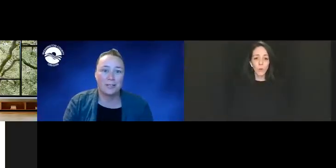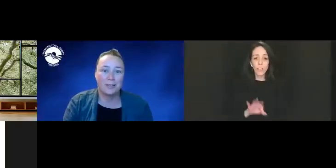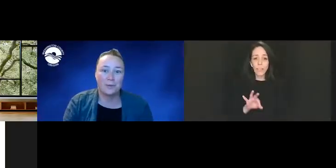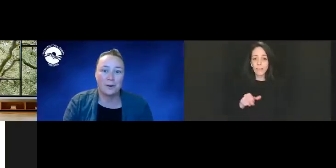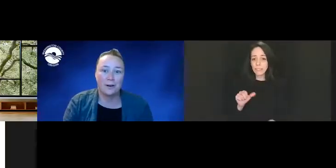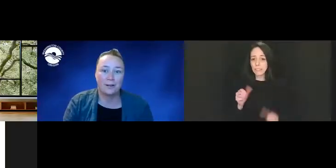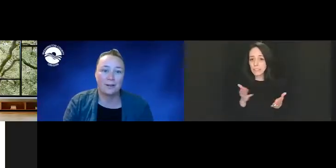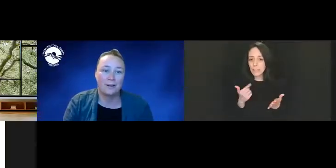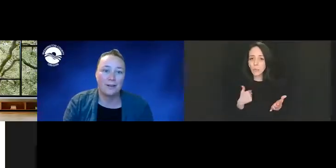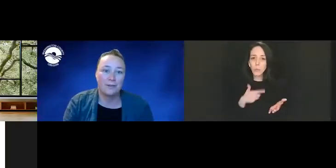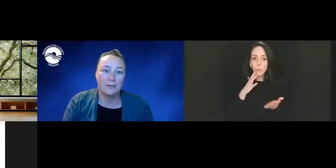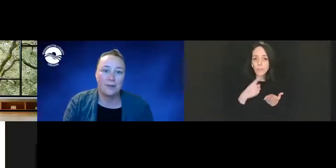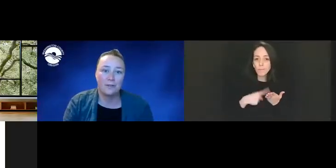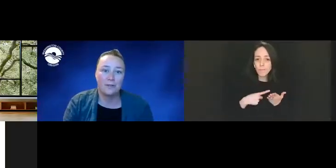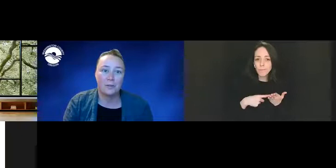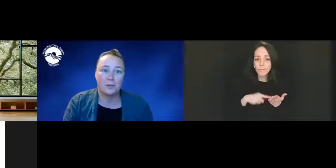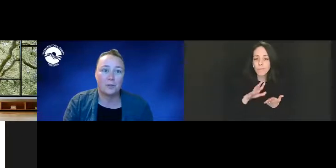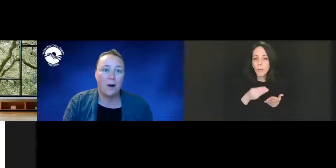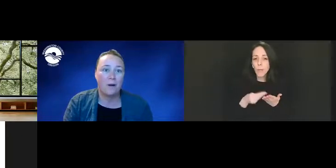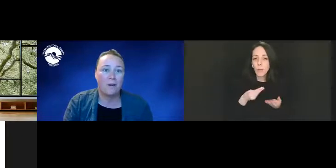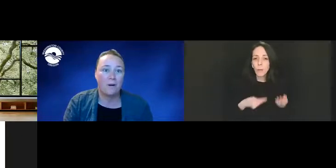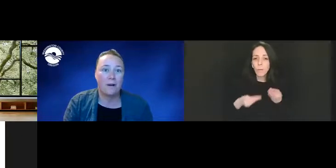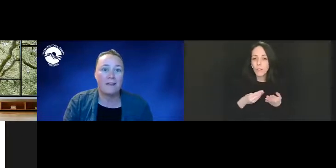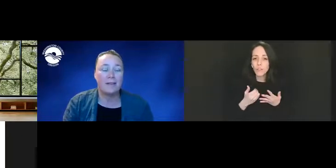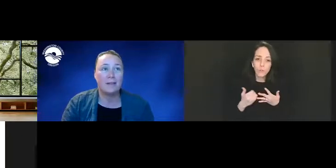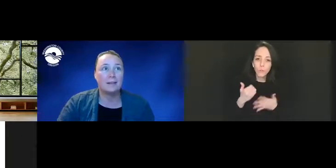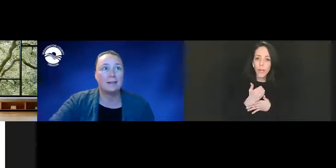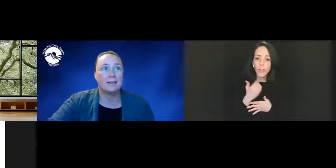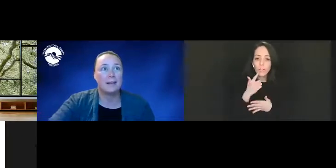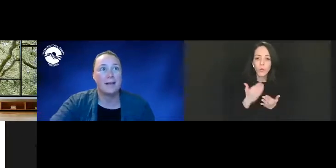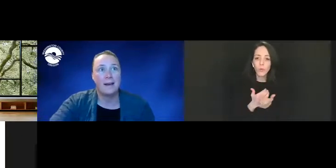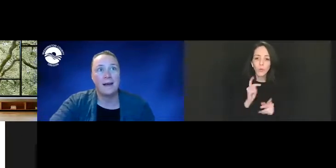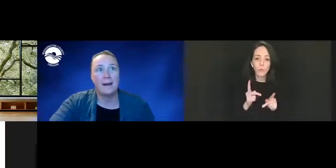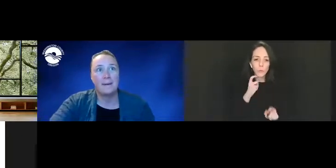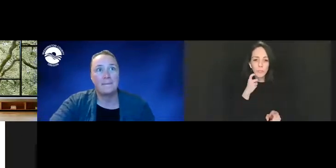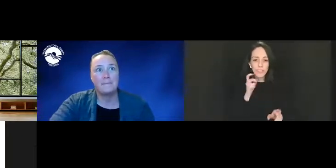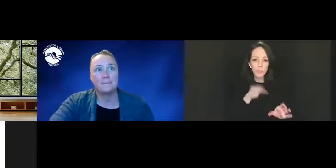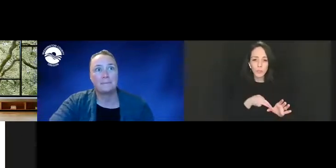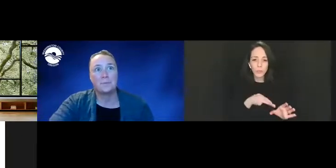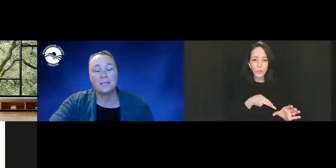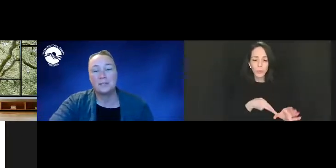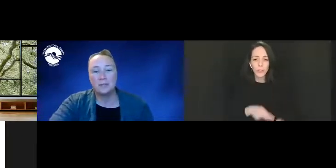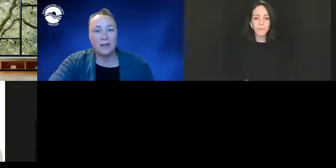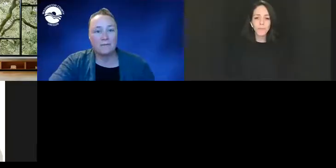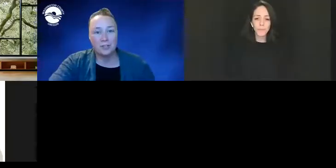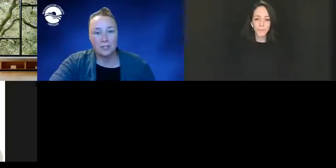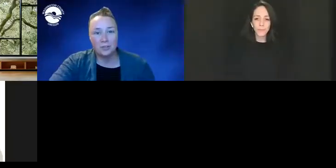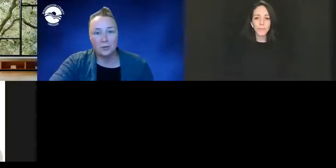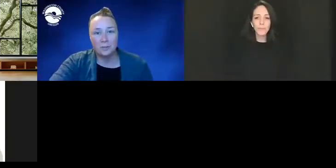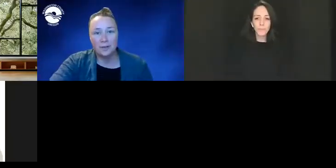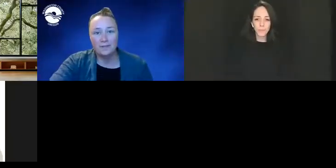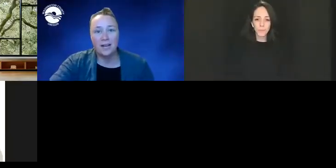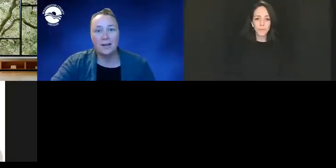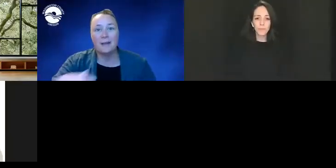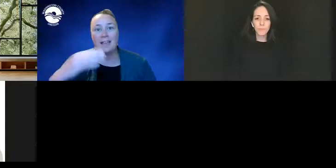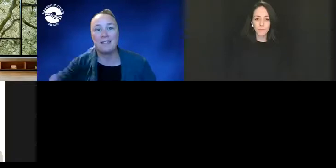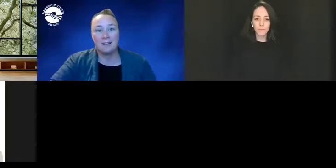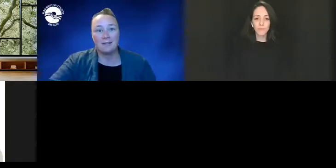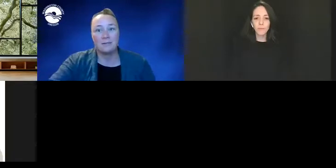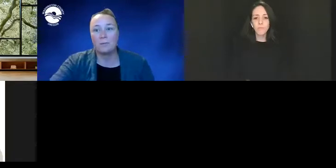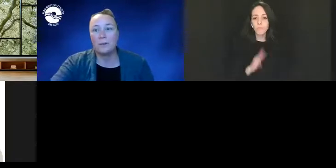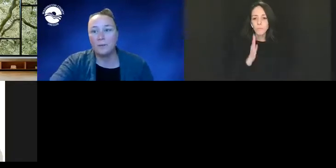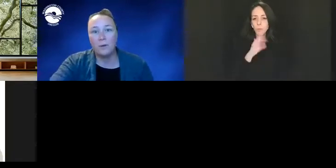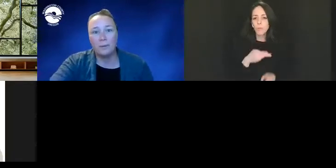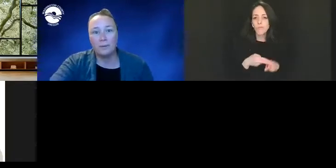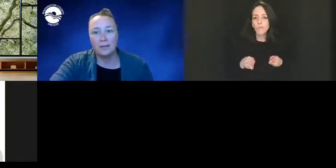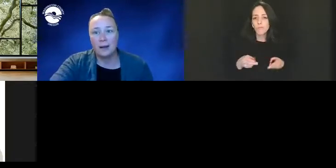budget priorities for the new folks who are arriving. We'll do that for just a short period of time, and